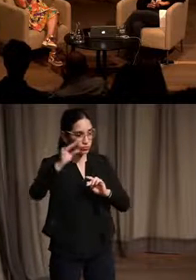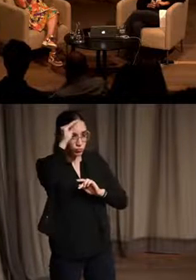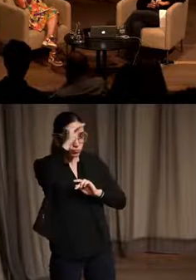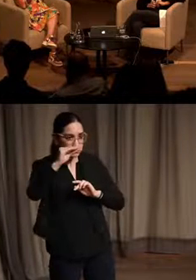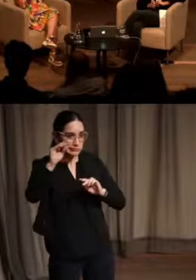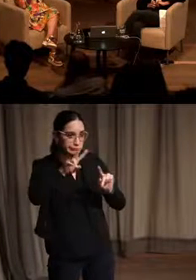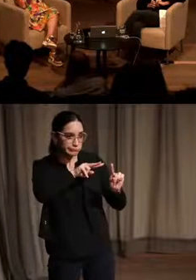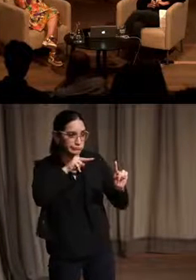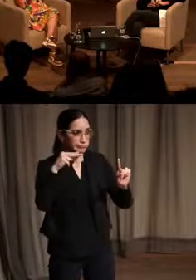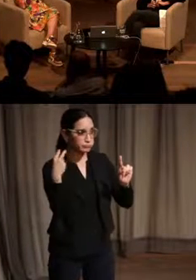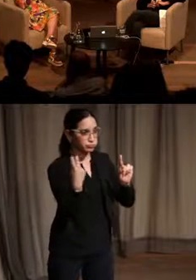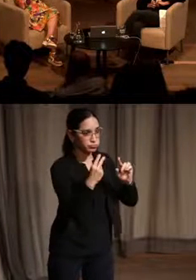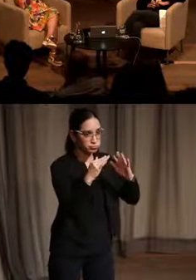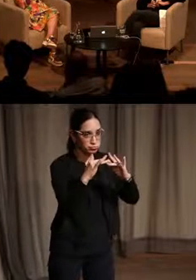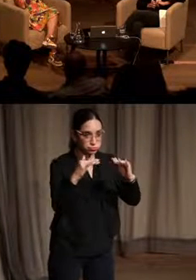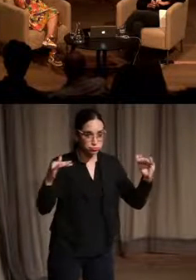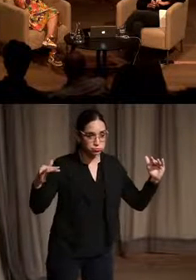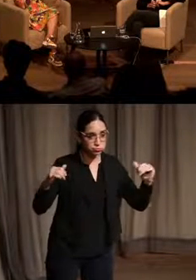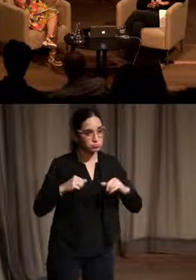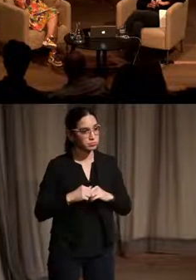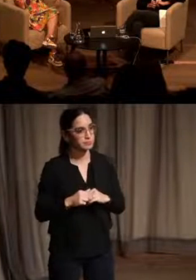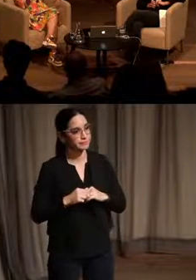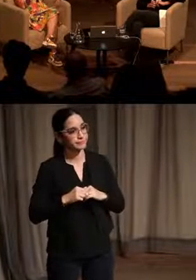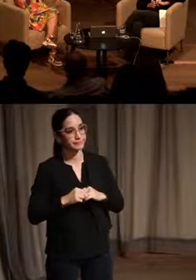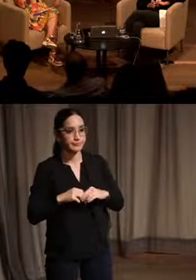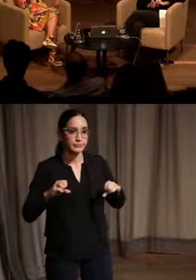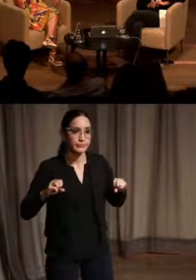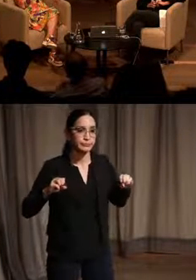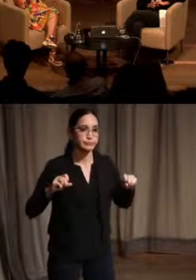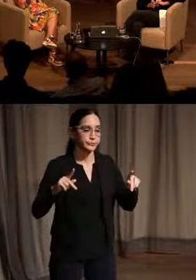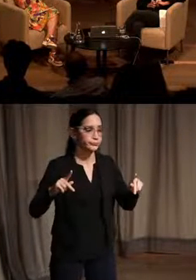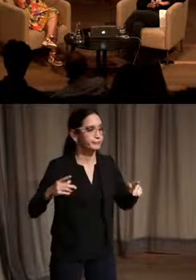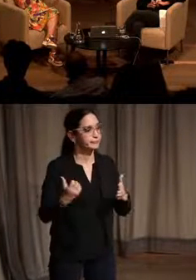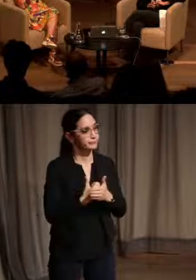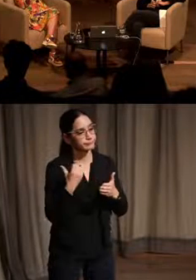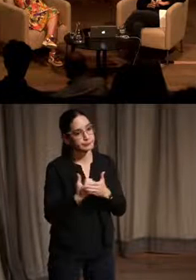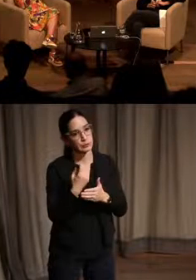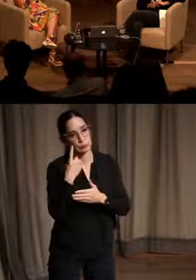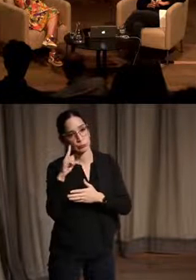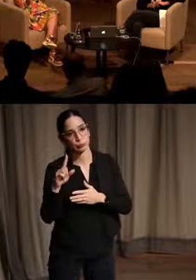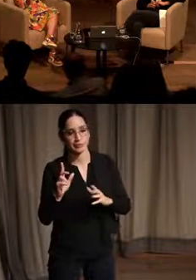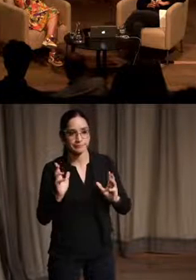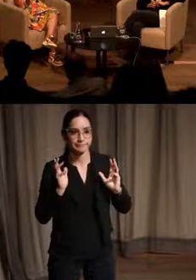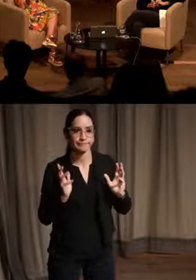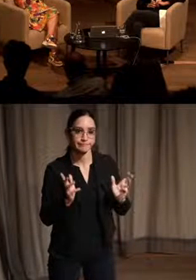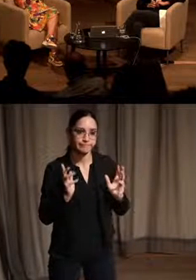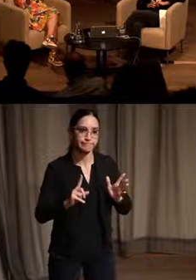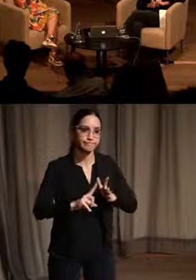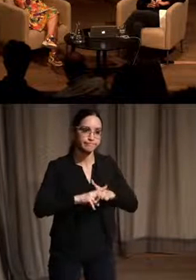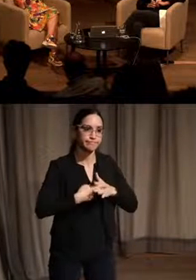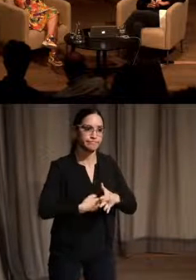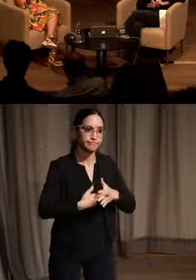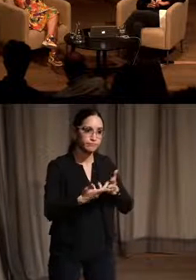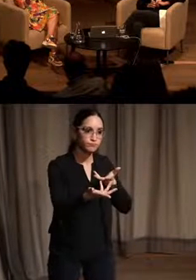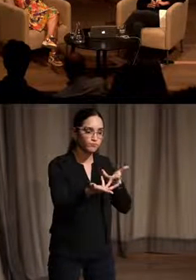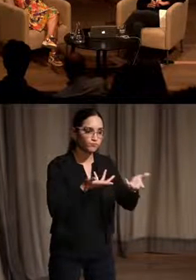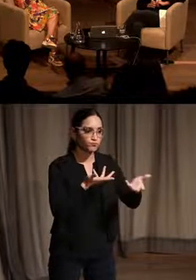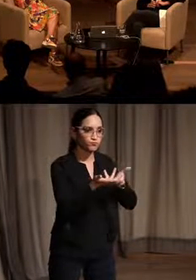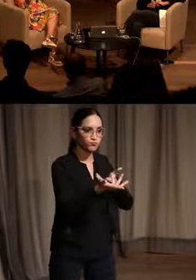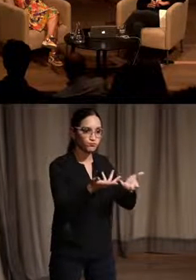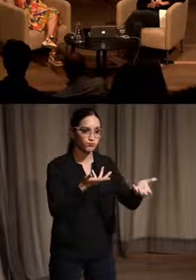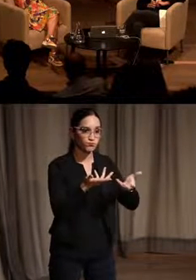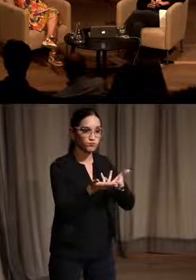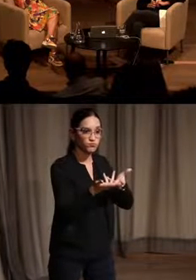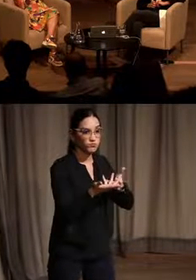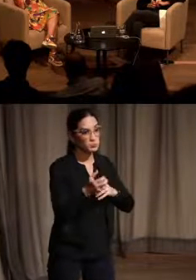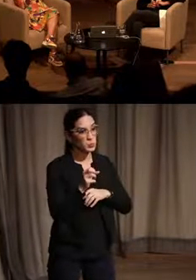It provides a catalyst for conversation. It allows for us to understand something in a different way, sometimes when words can't